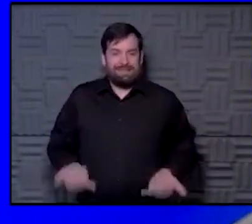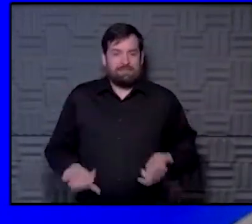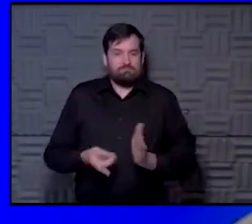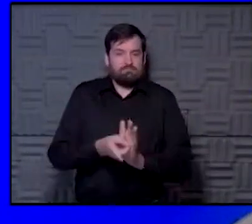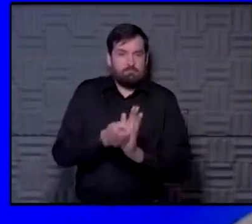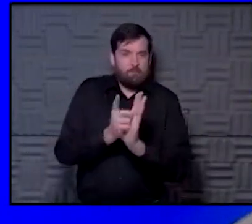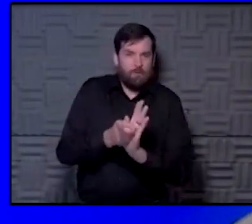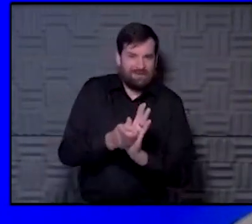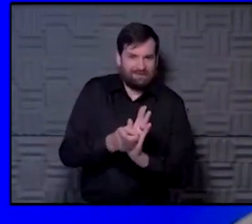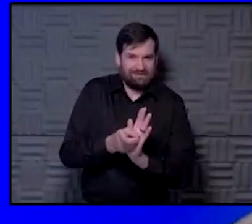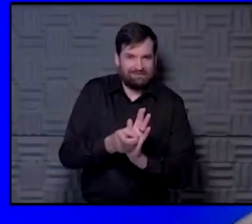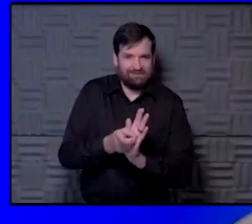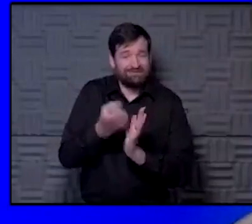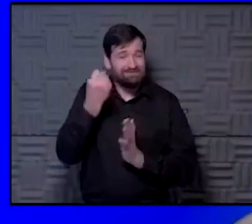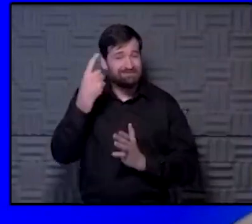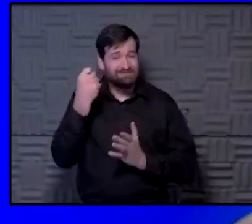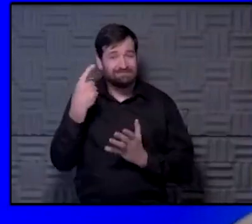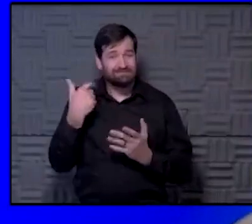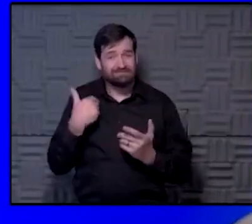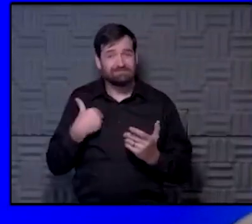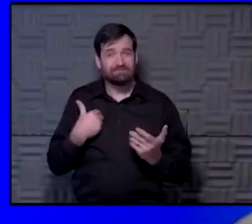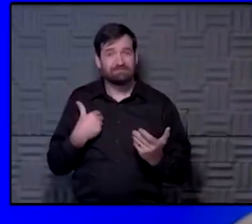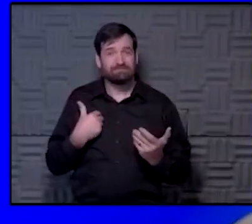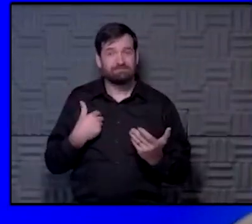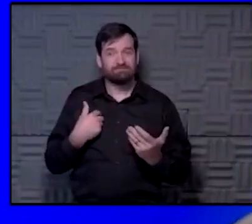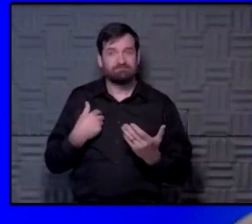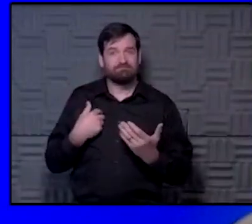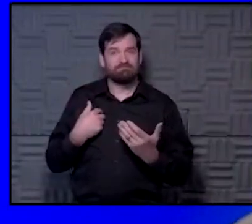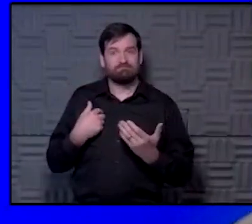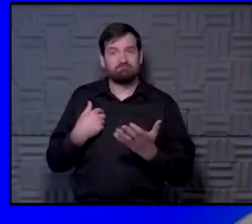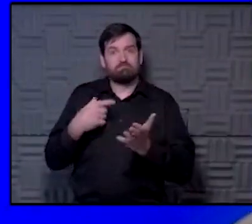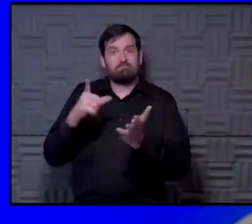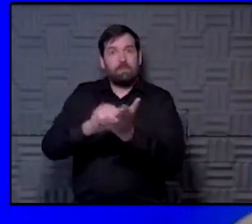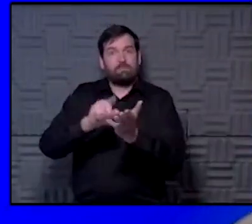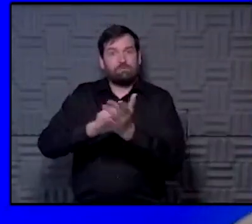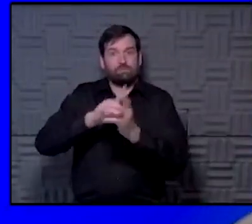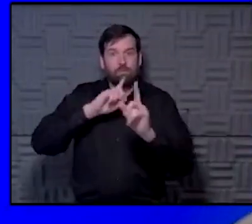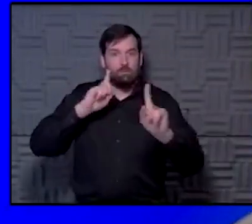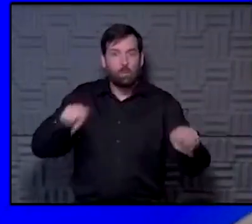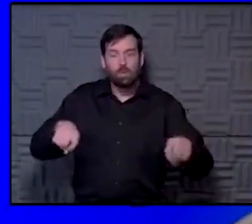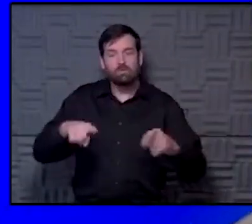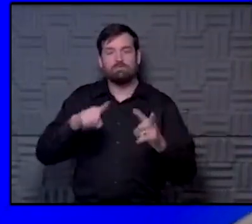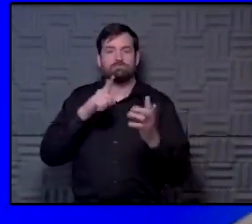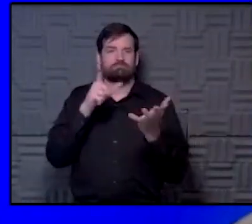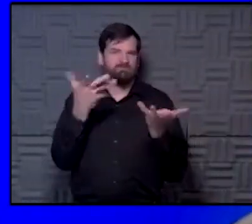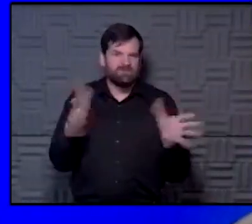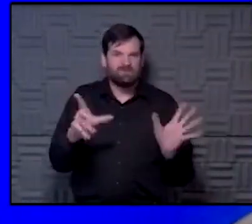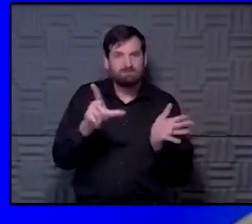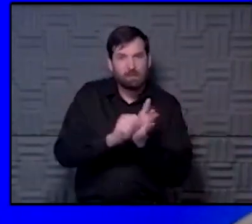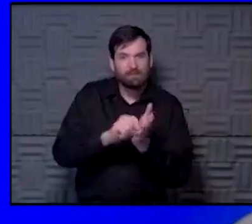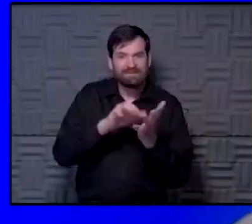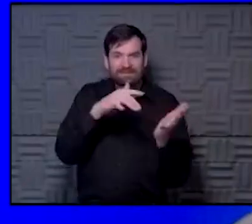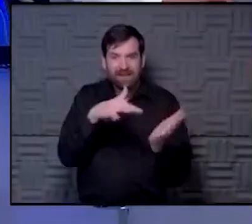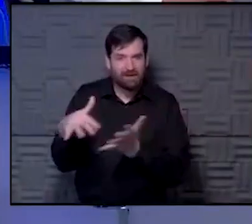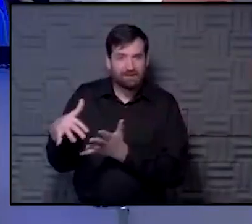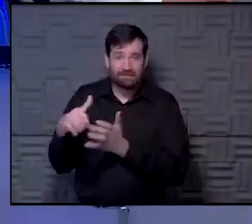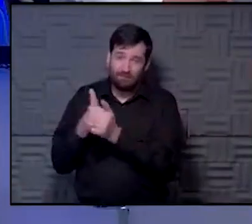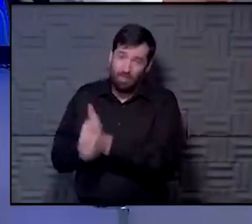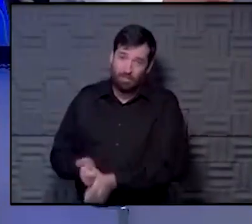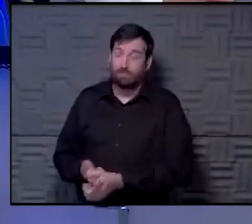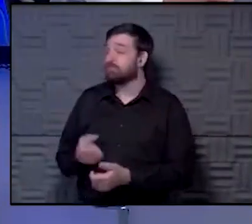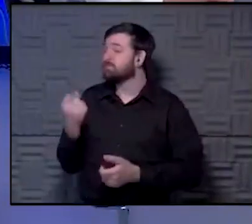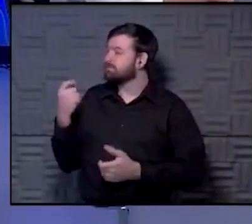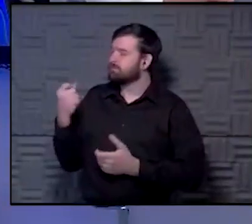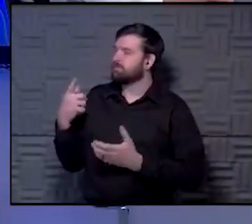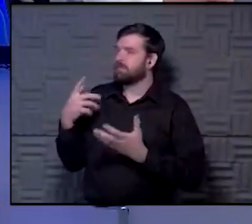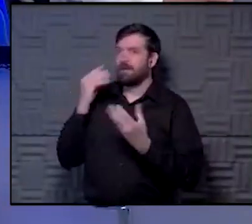time because we can only go with what comes in published reports and published studies and the data and follow that. So well, and it comes out